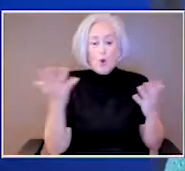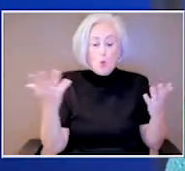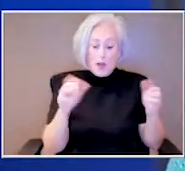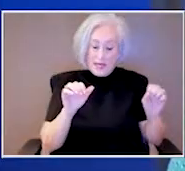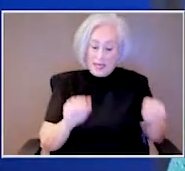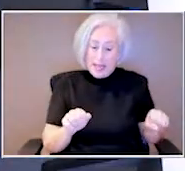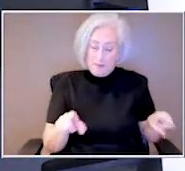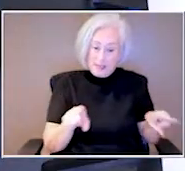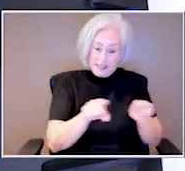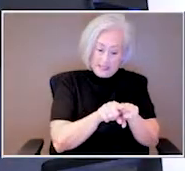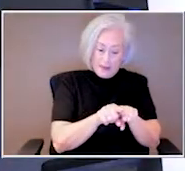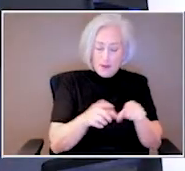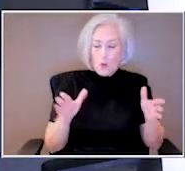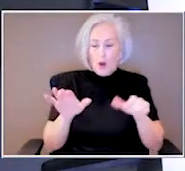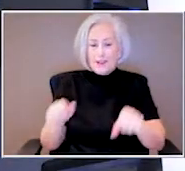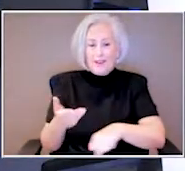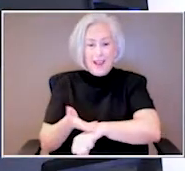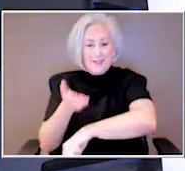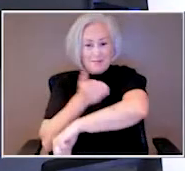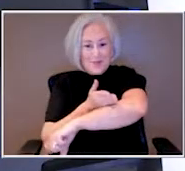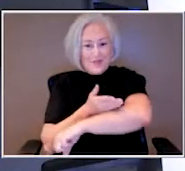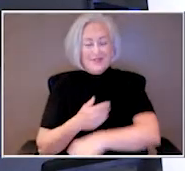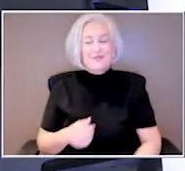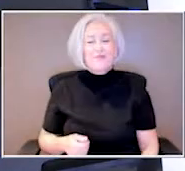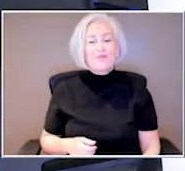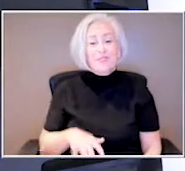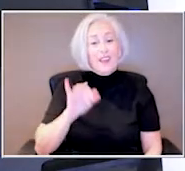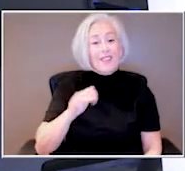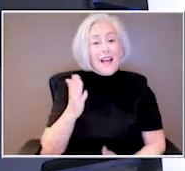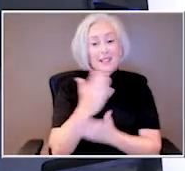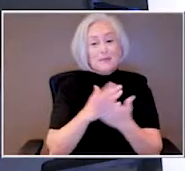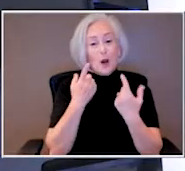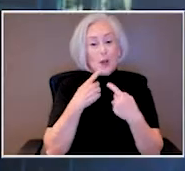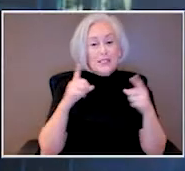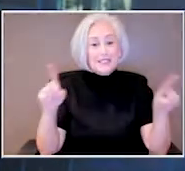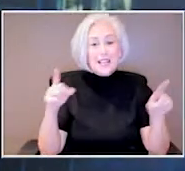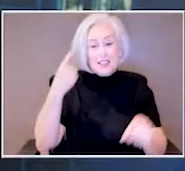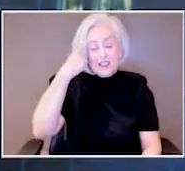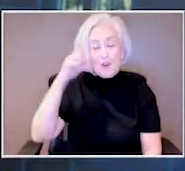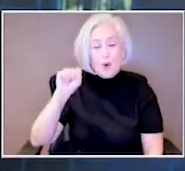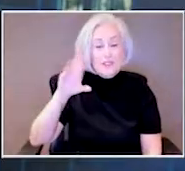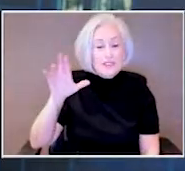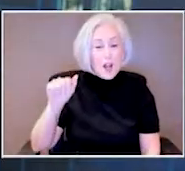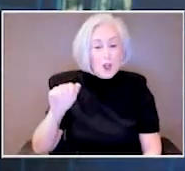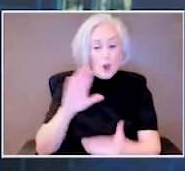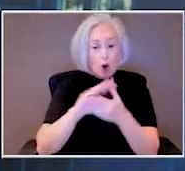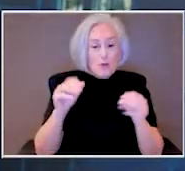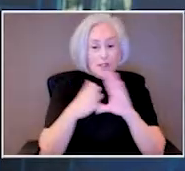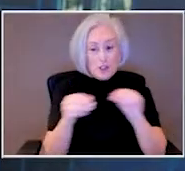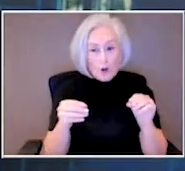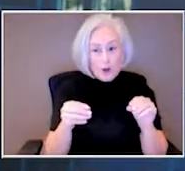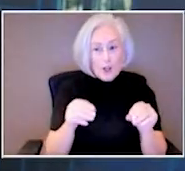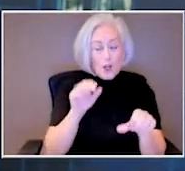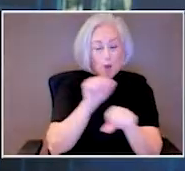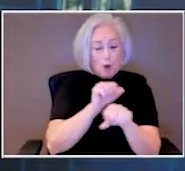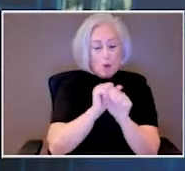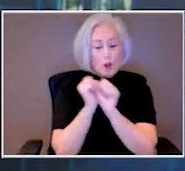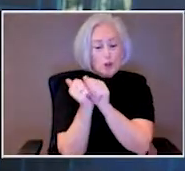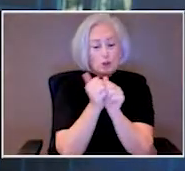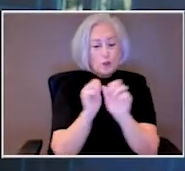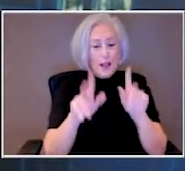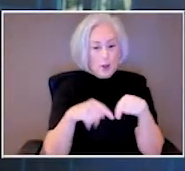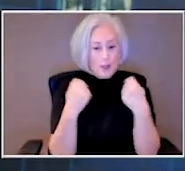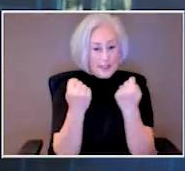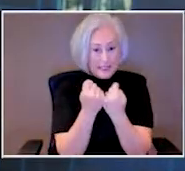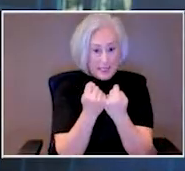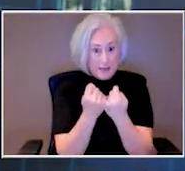better. And I think that's part of the success of our sarcoma story, is that we work as a team. Okay, that team includes, and I'm going to tell